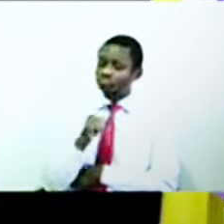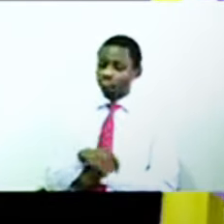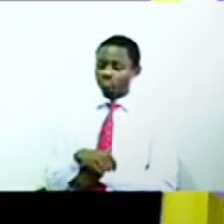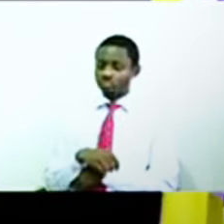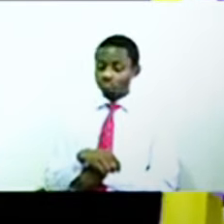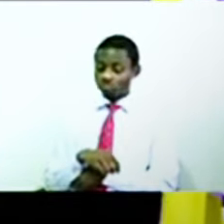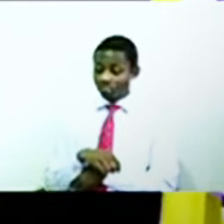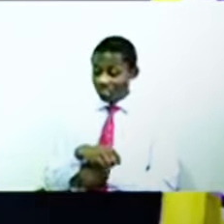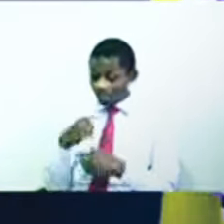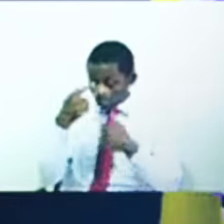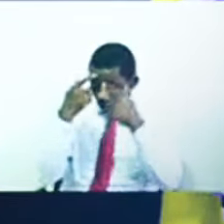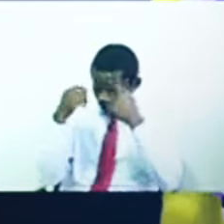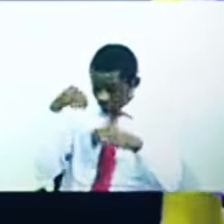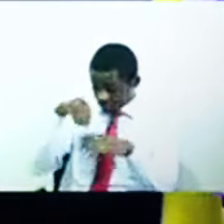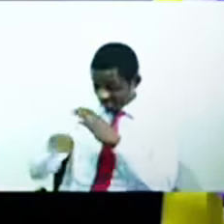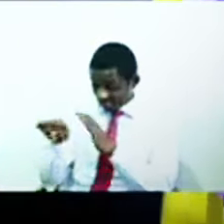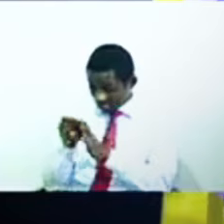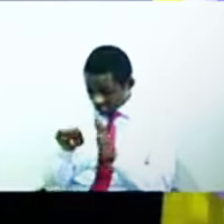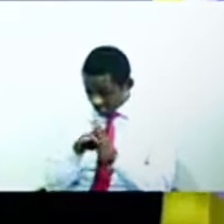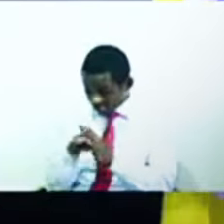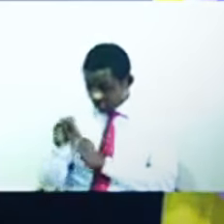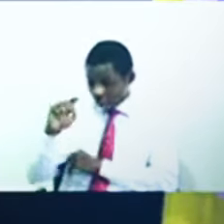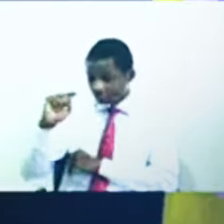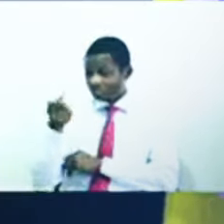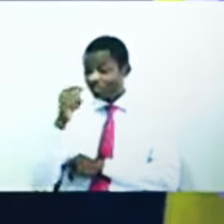1 John chapter 2,